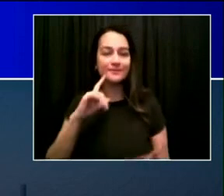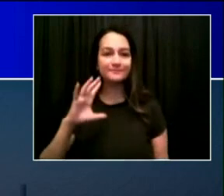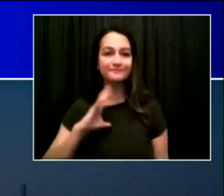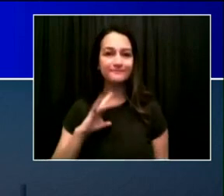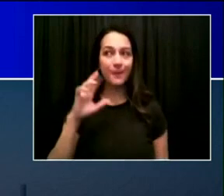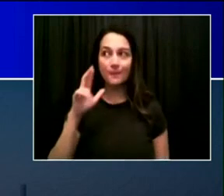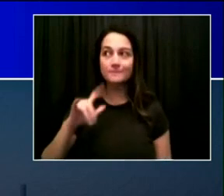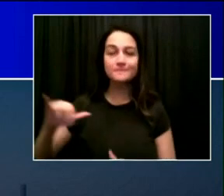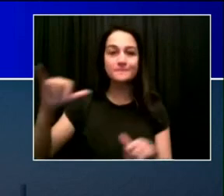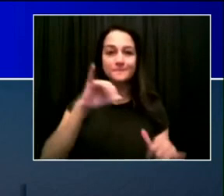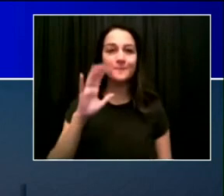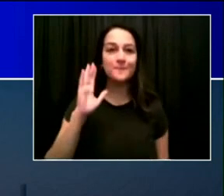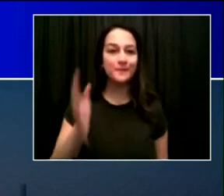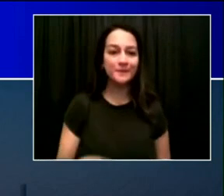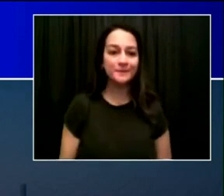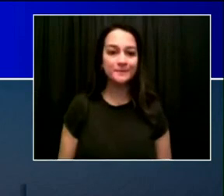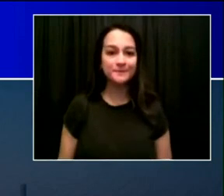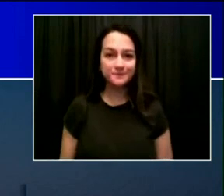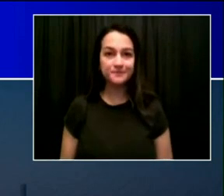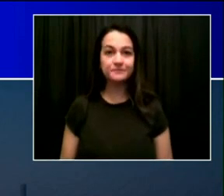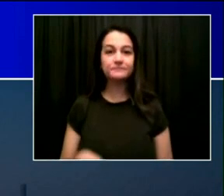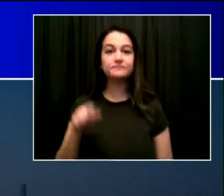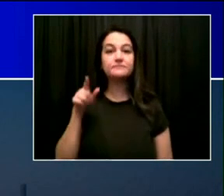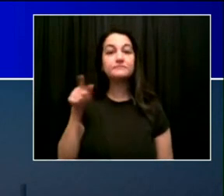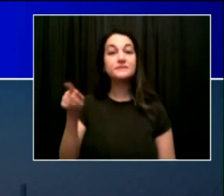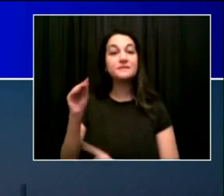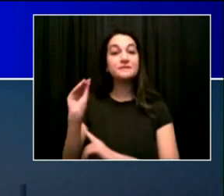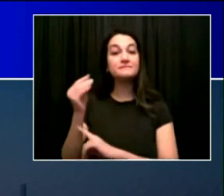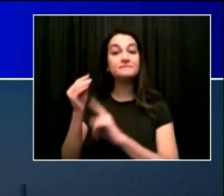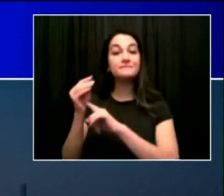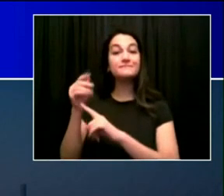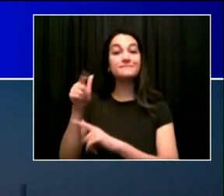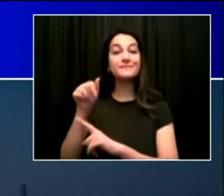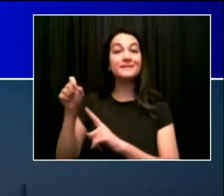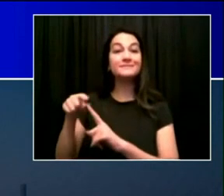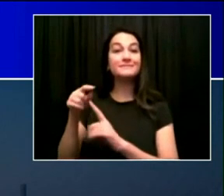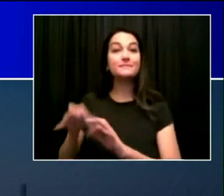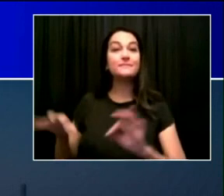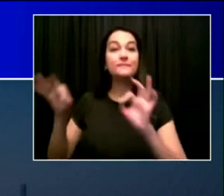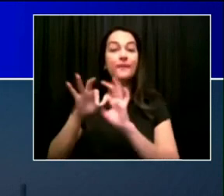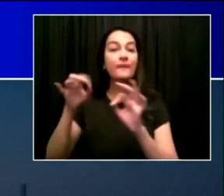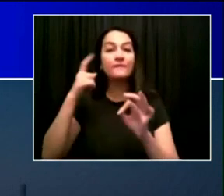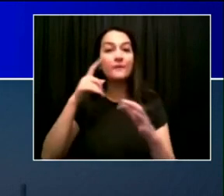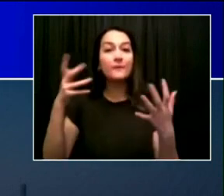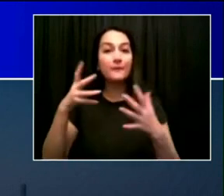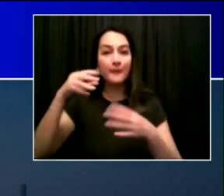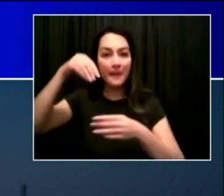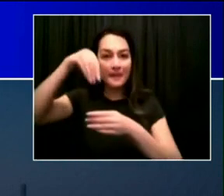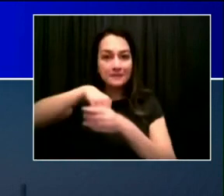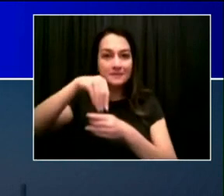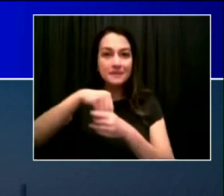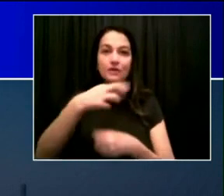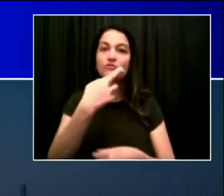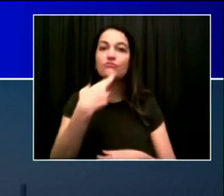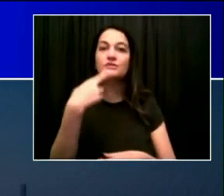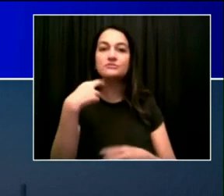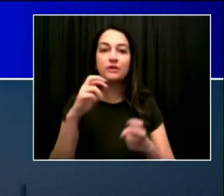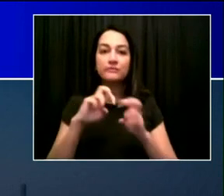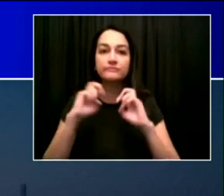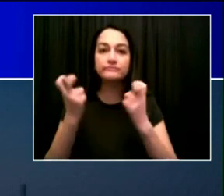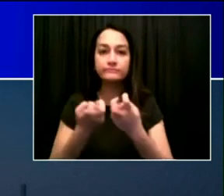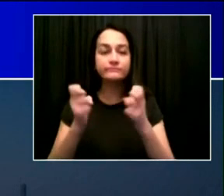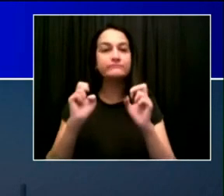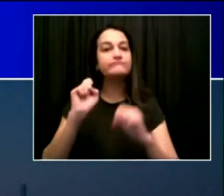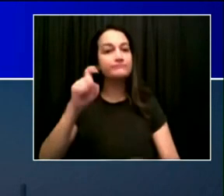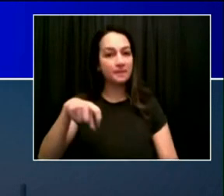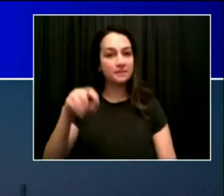to patronize these establishments indoors will be if you're vaccinated, at least one dose. The same for folks in terms of